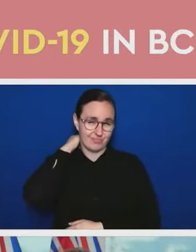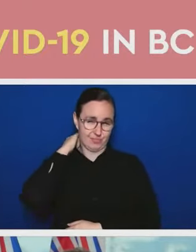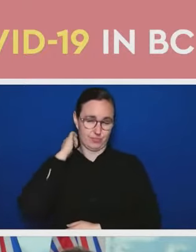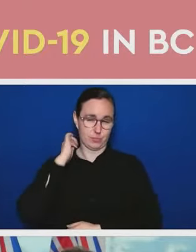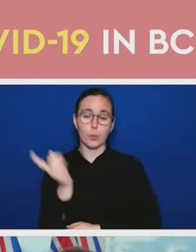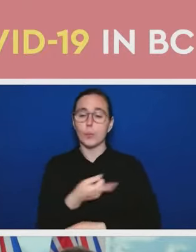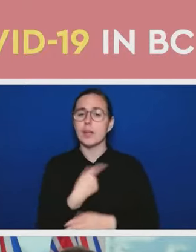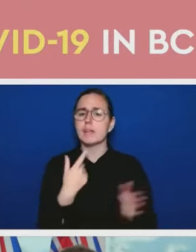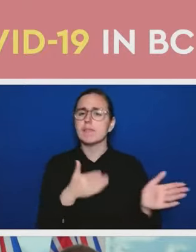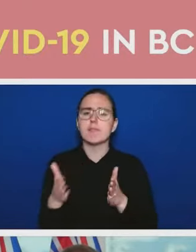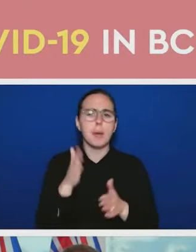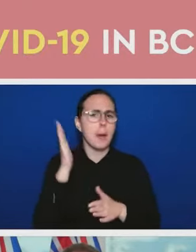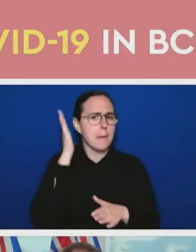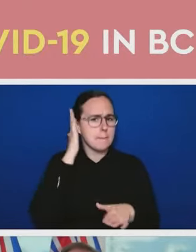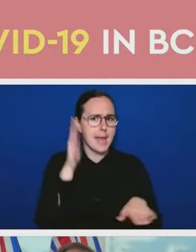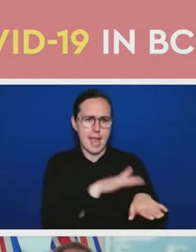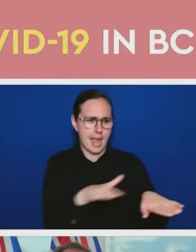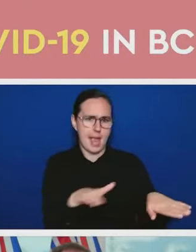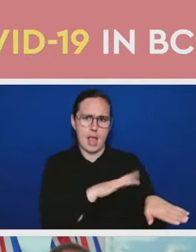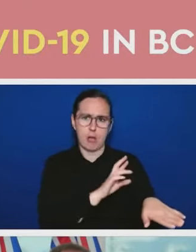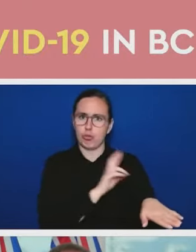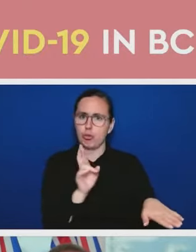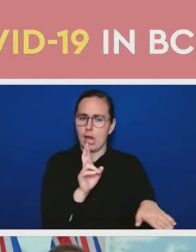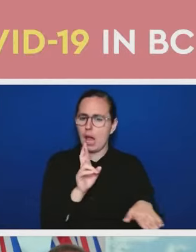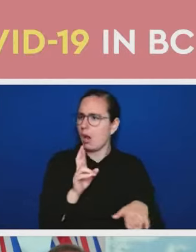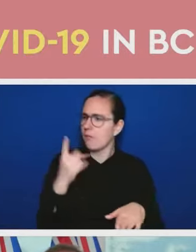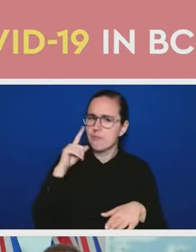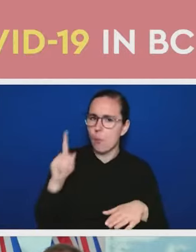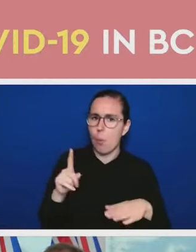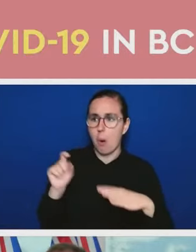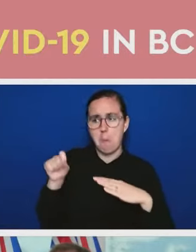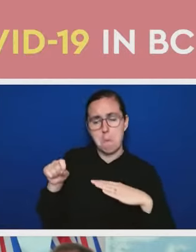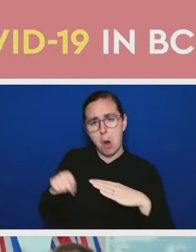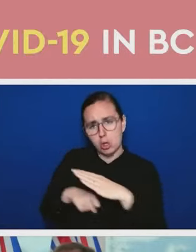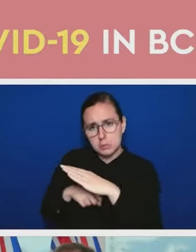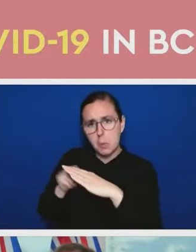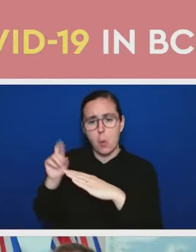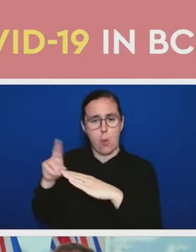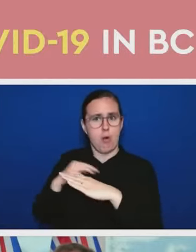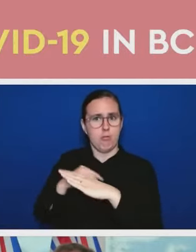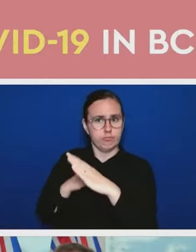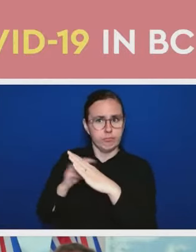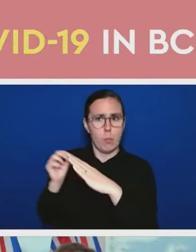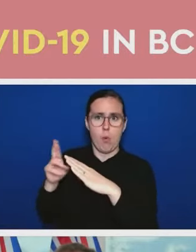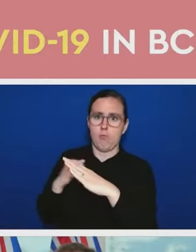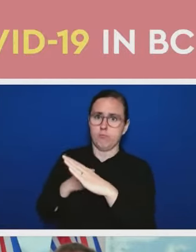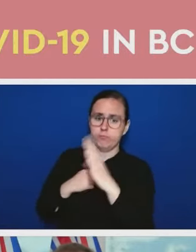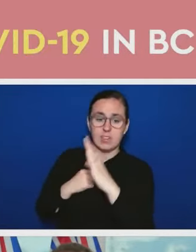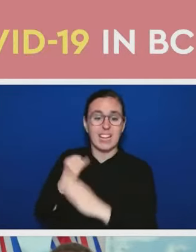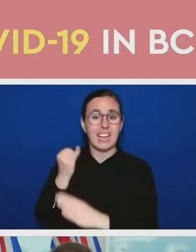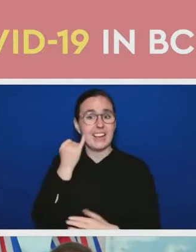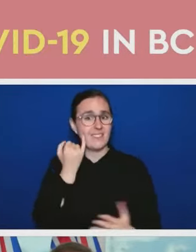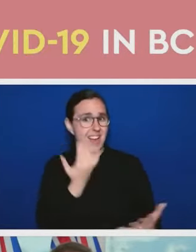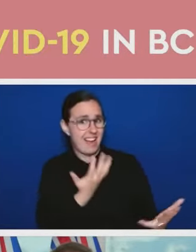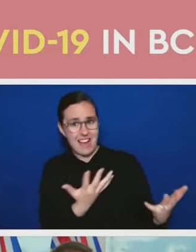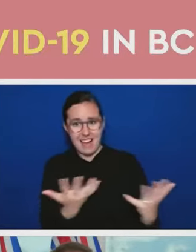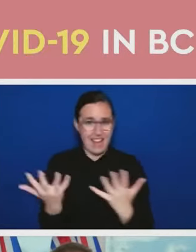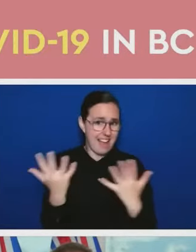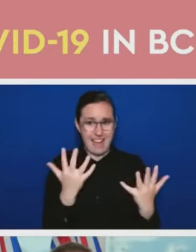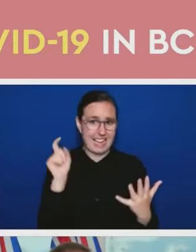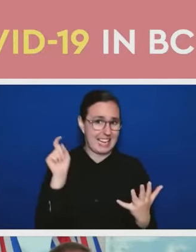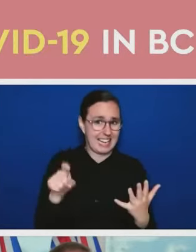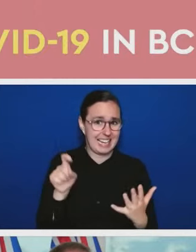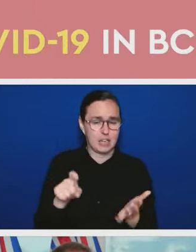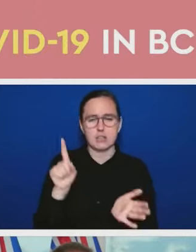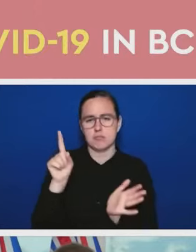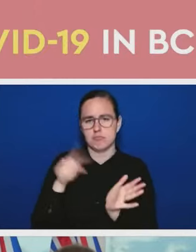that means planning for 1,500 more beds. That doesn't mean 10,900 people in the hospital. That means ensuring that